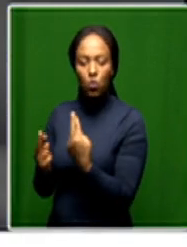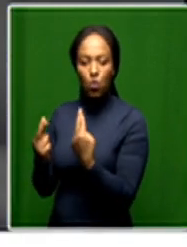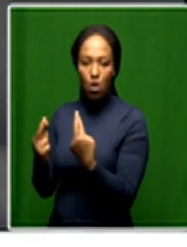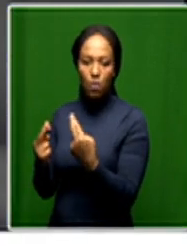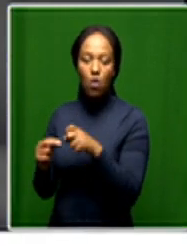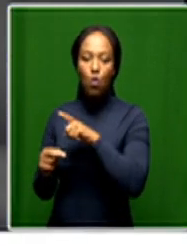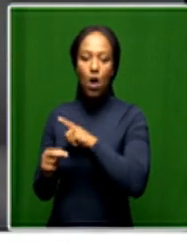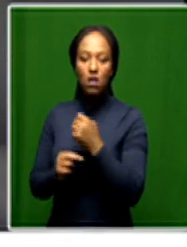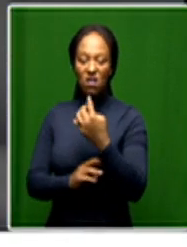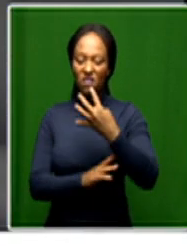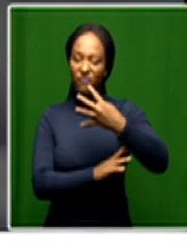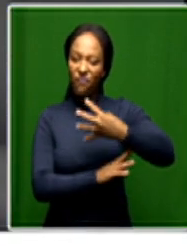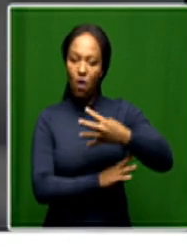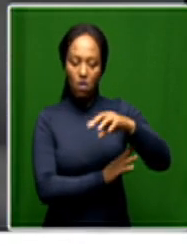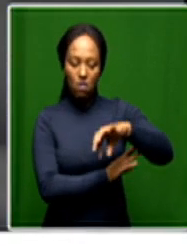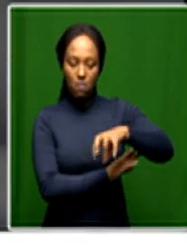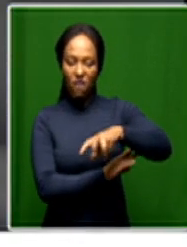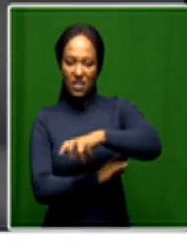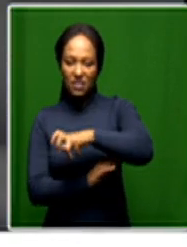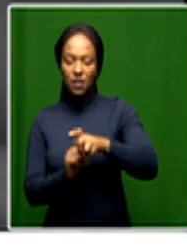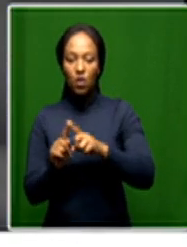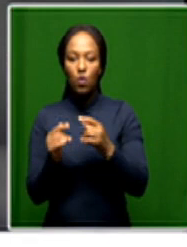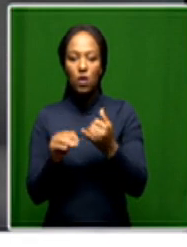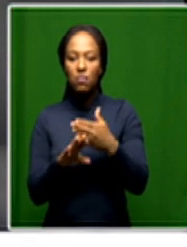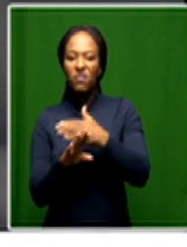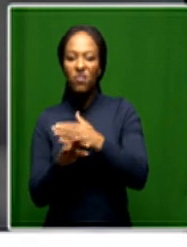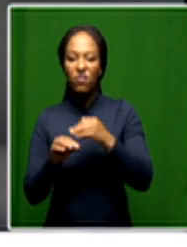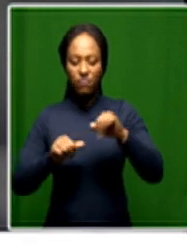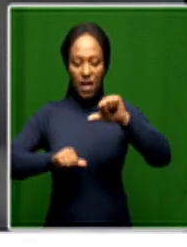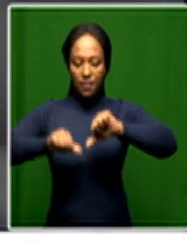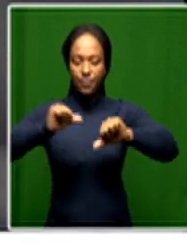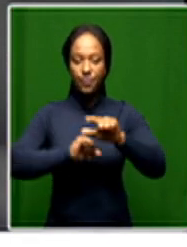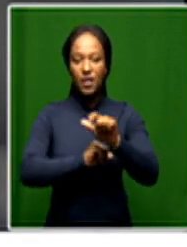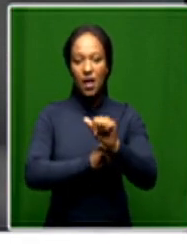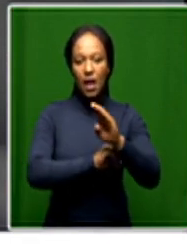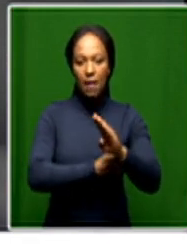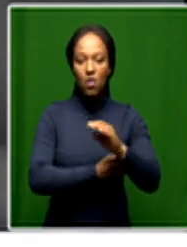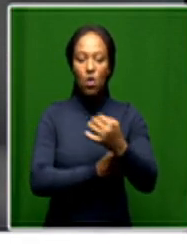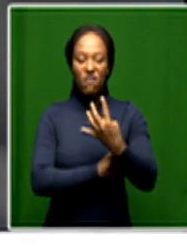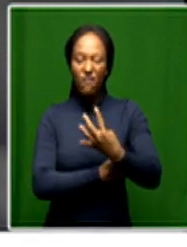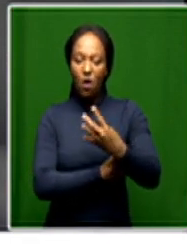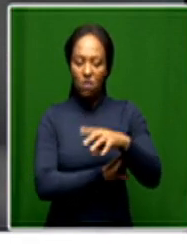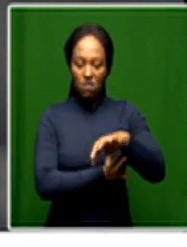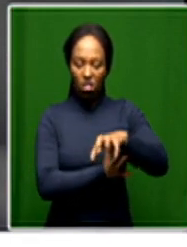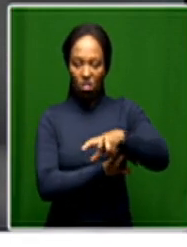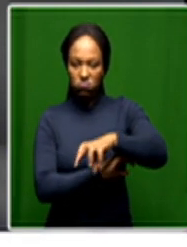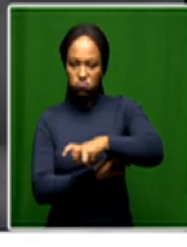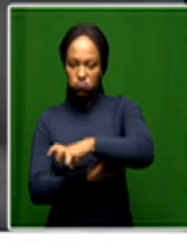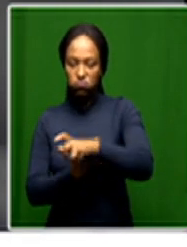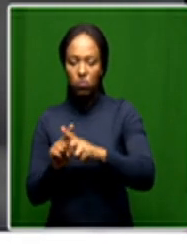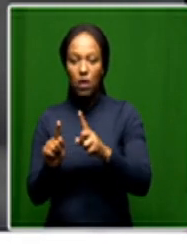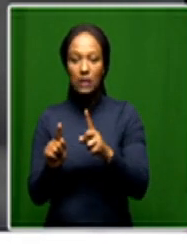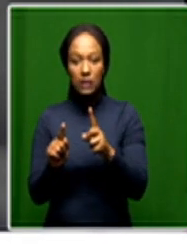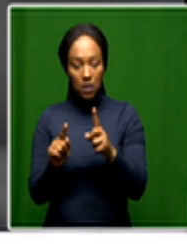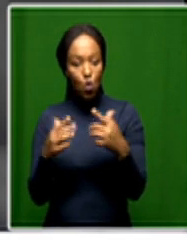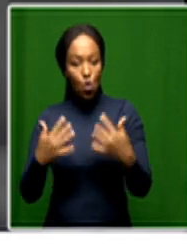did these four provinces was because the platform that we actually have in the laboratory that services those four provinces, the reagent for that